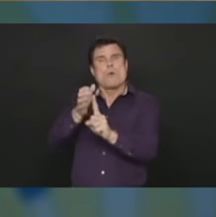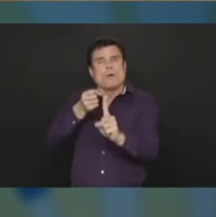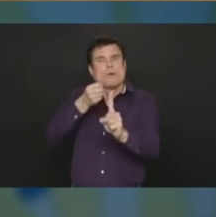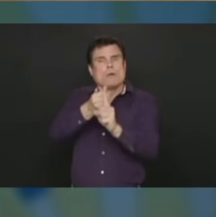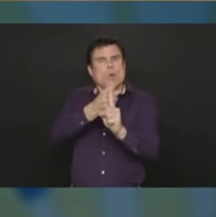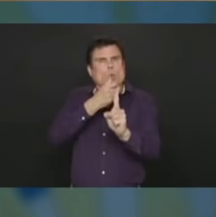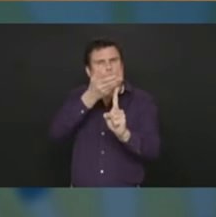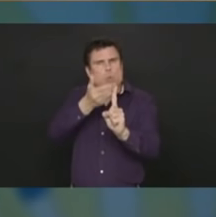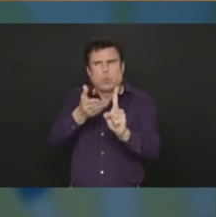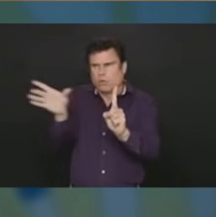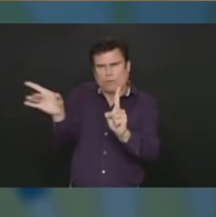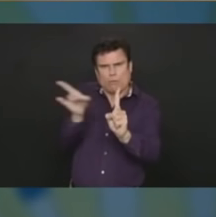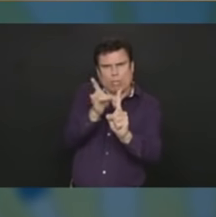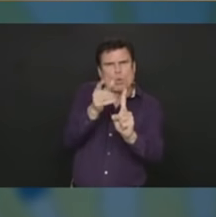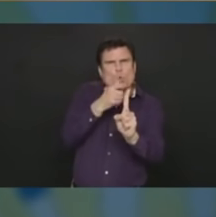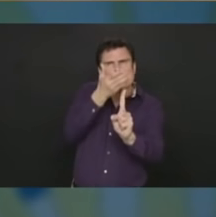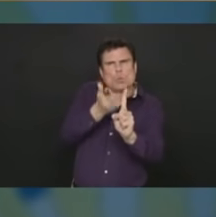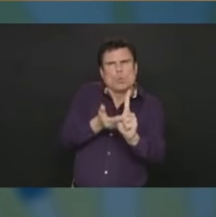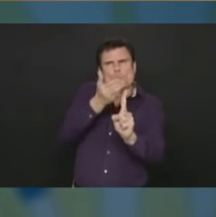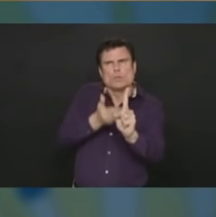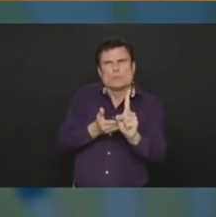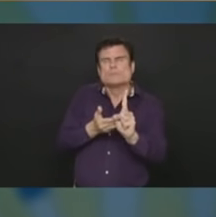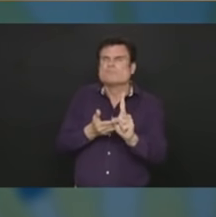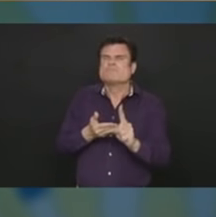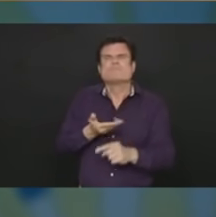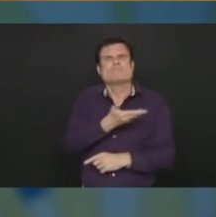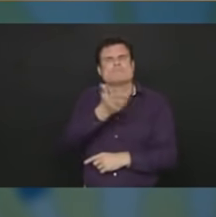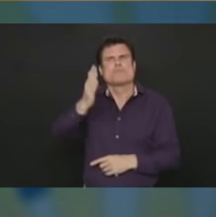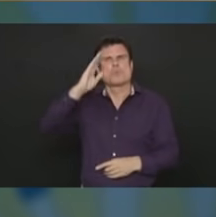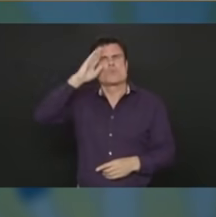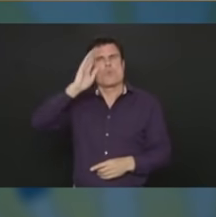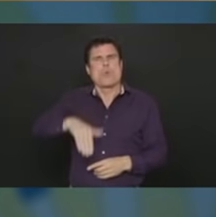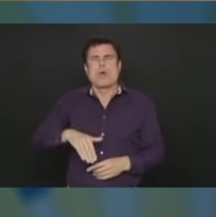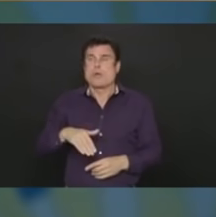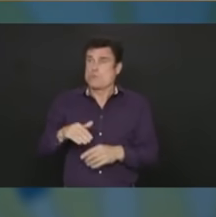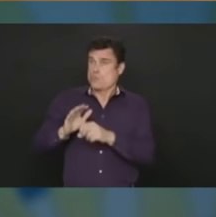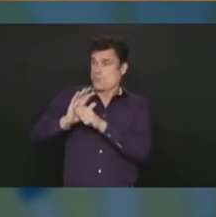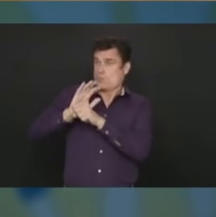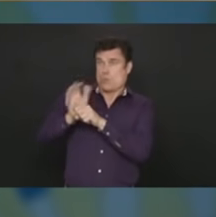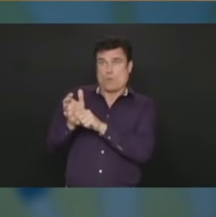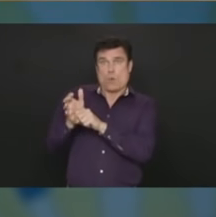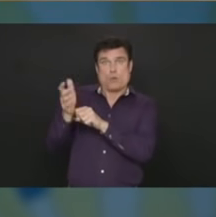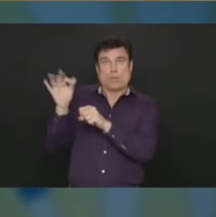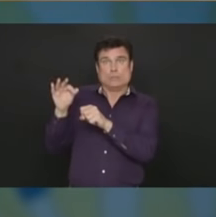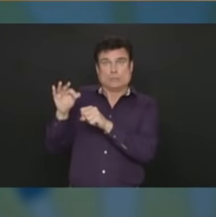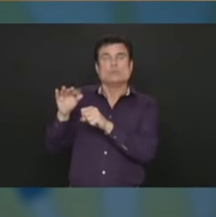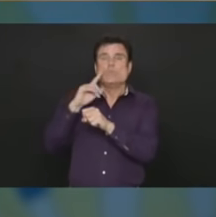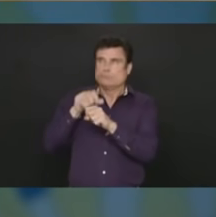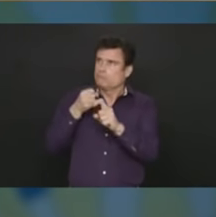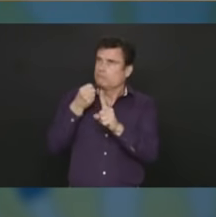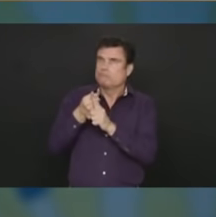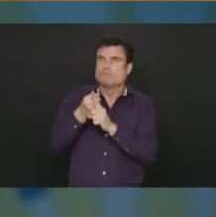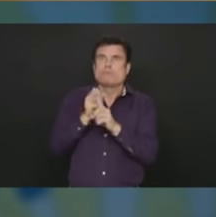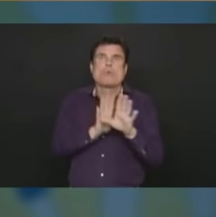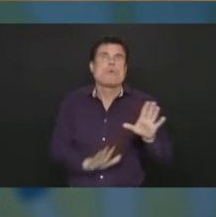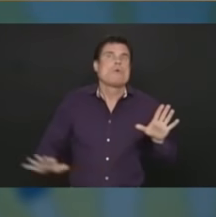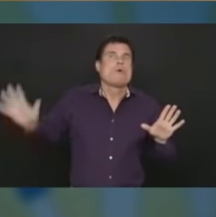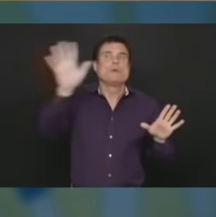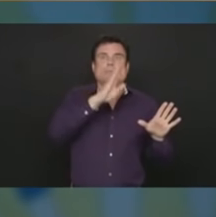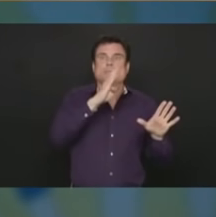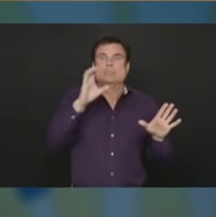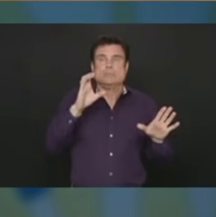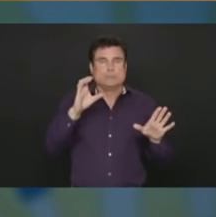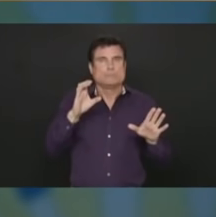differentially affecting those who are older, but also very much affecting younger people, and particularly younger people who have